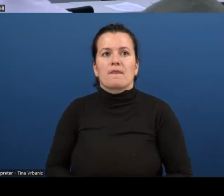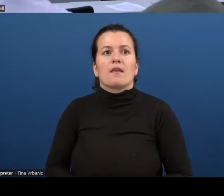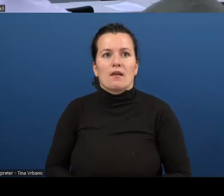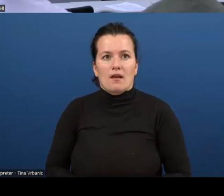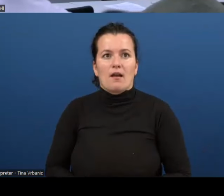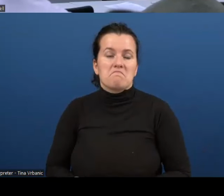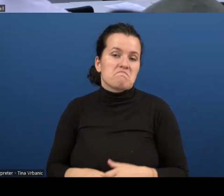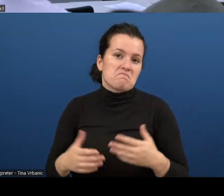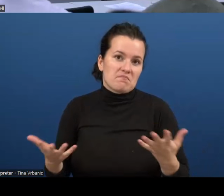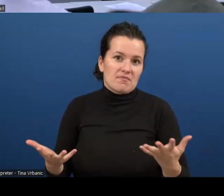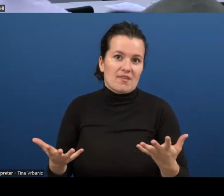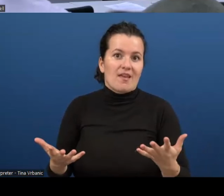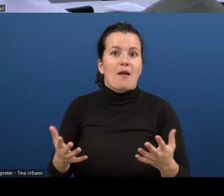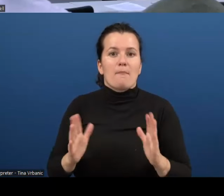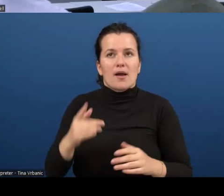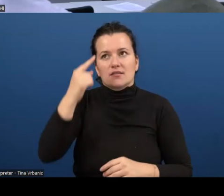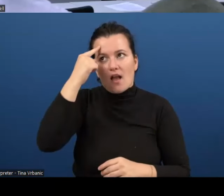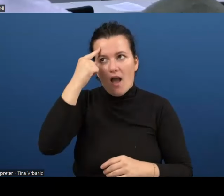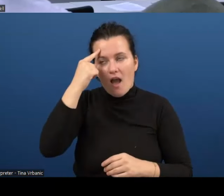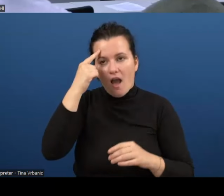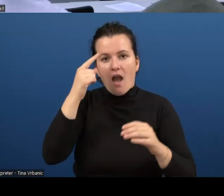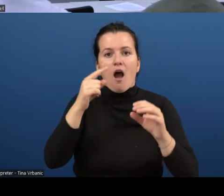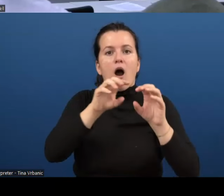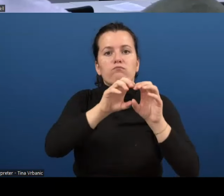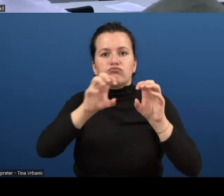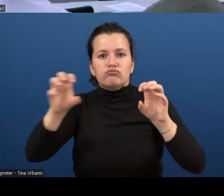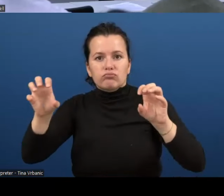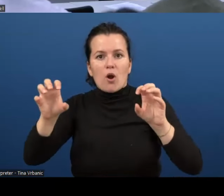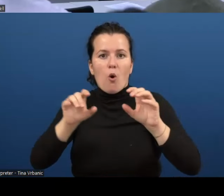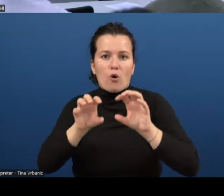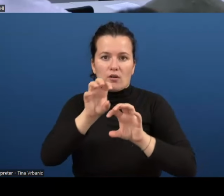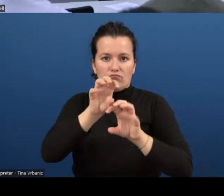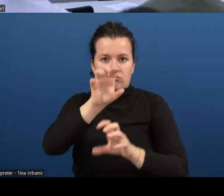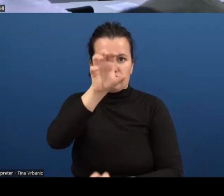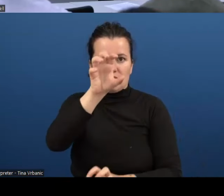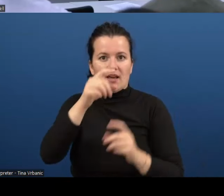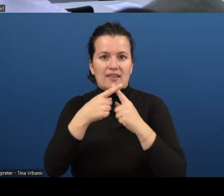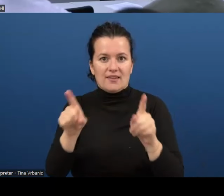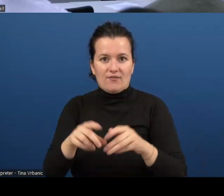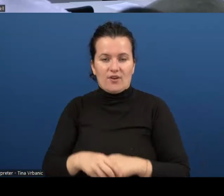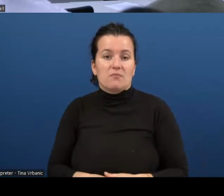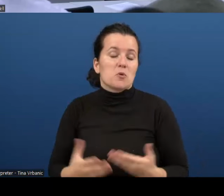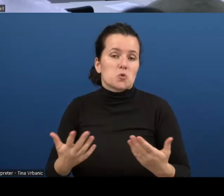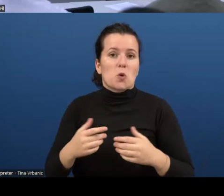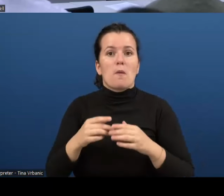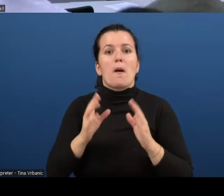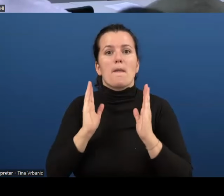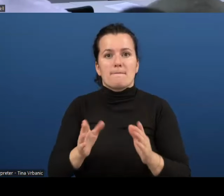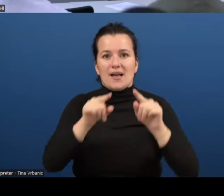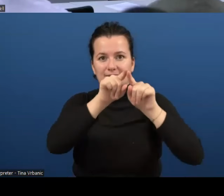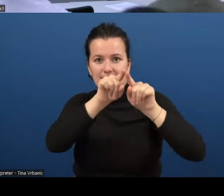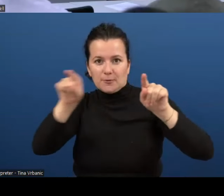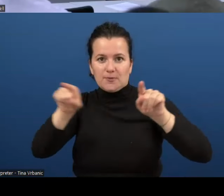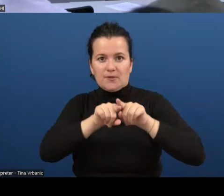different for horizontal and vertical direction. So what we usually do is have the spacing in the vertical direction somewhat larger than in